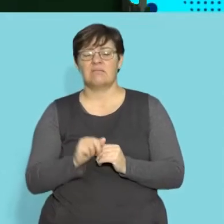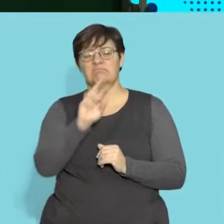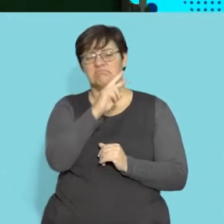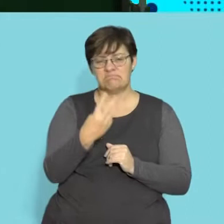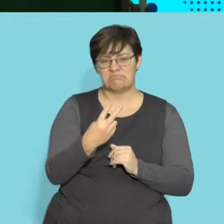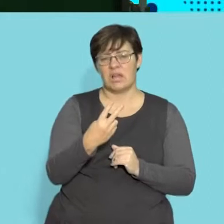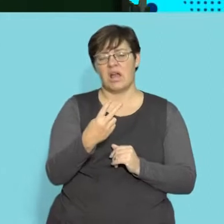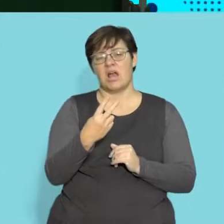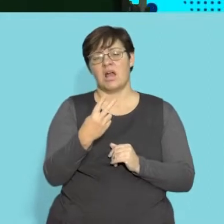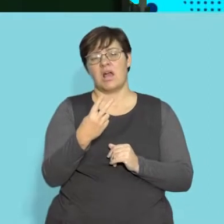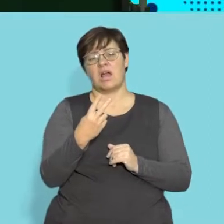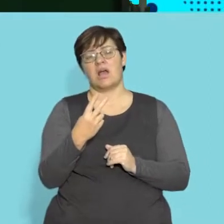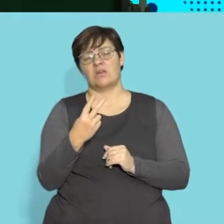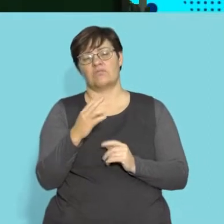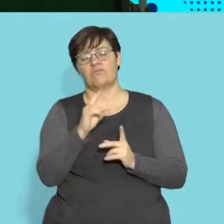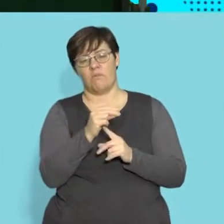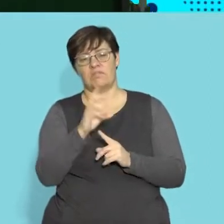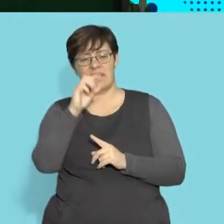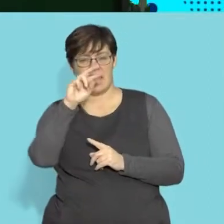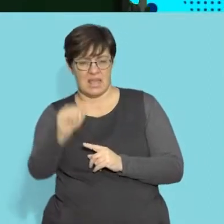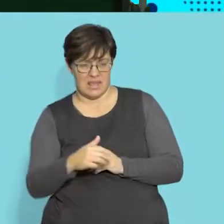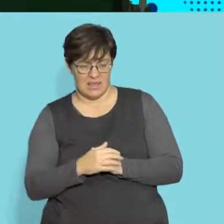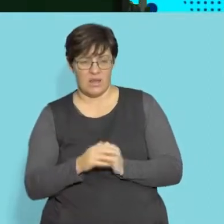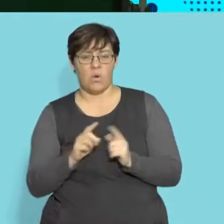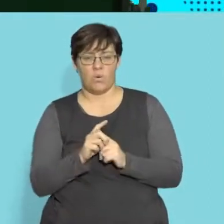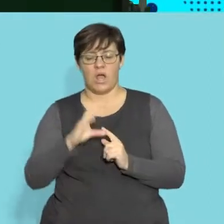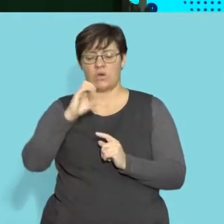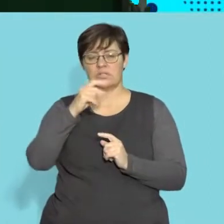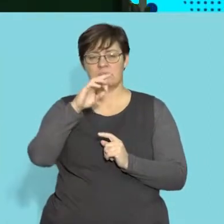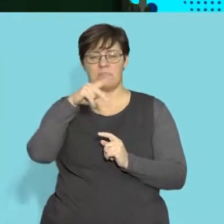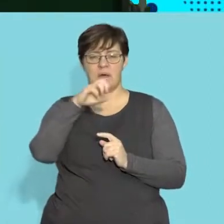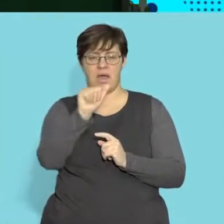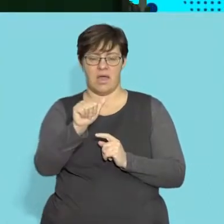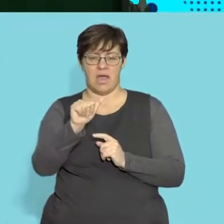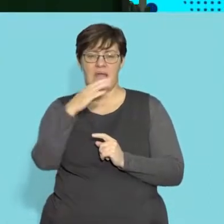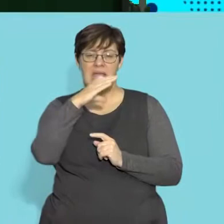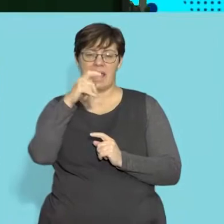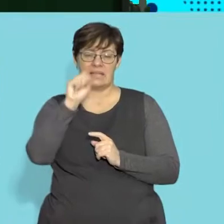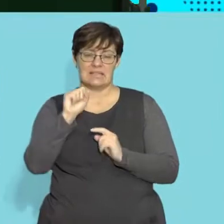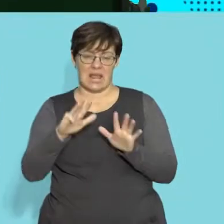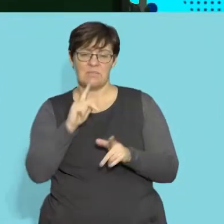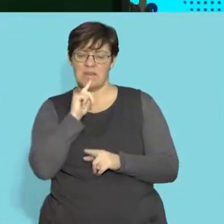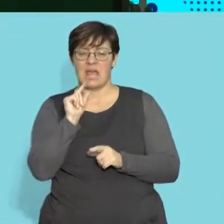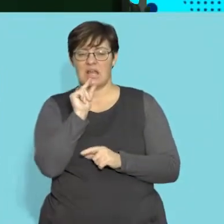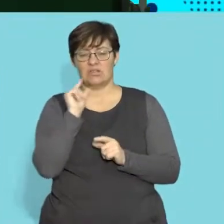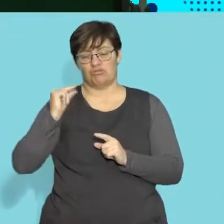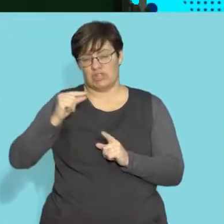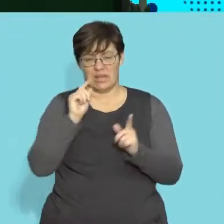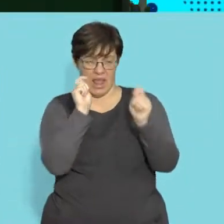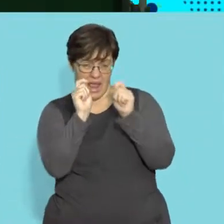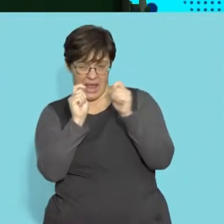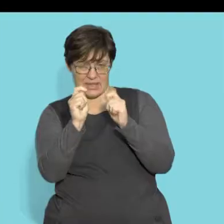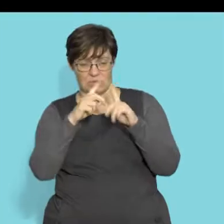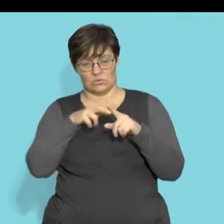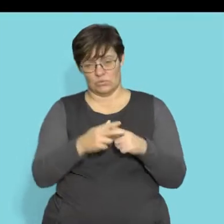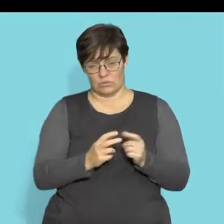transfer, and even a new concept called CRISPR-Cas9, and so that's a gene editing tool. It's